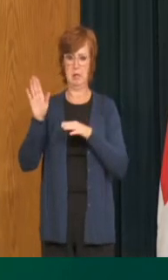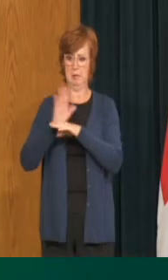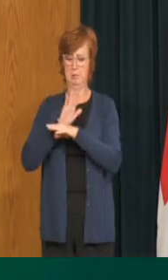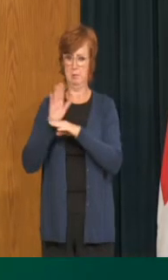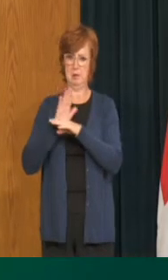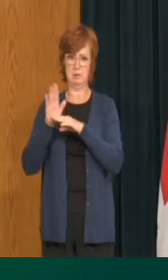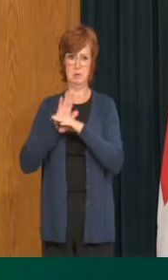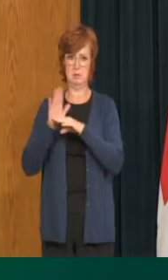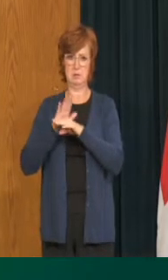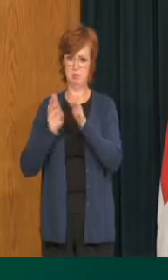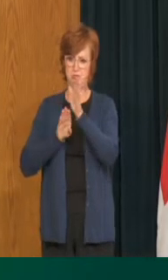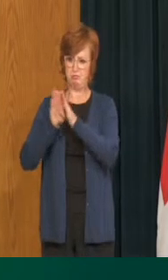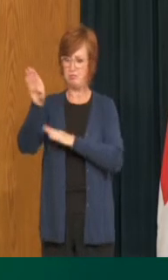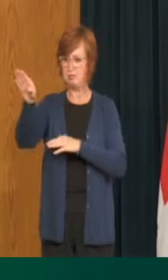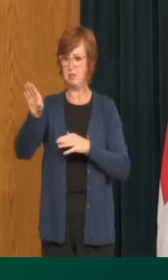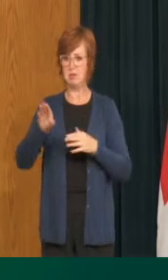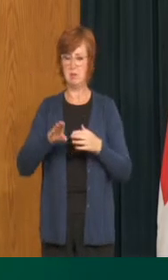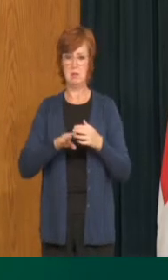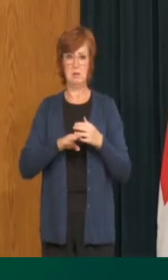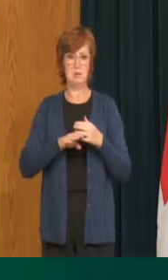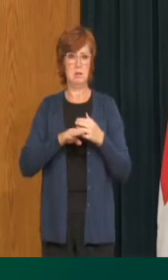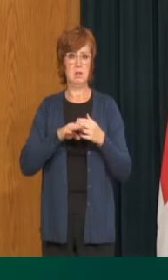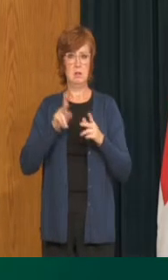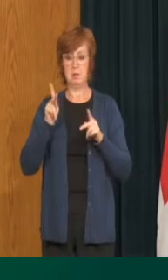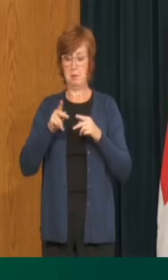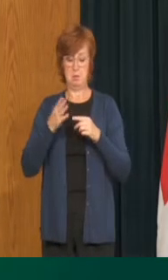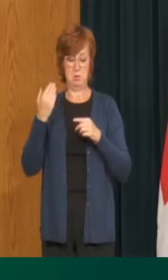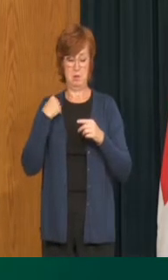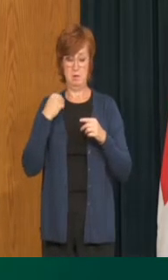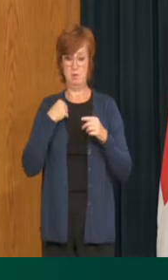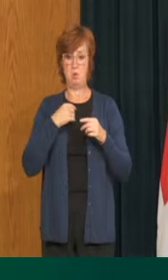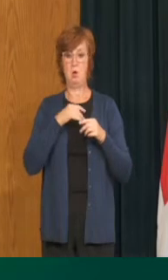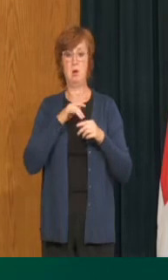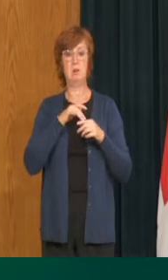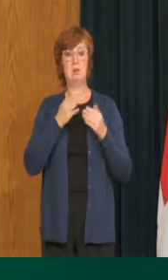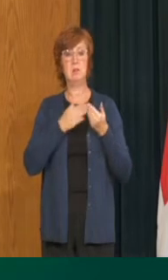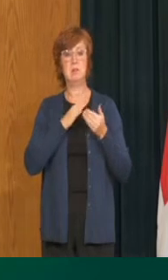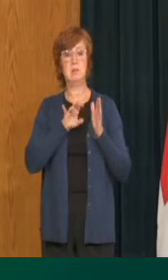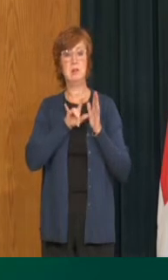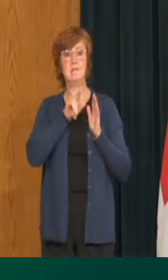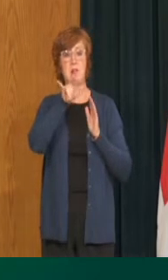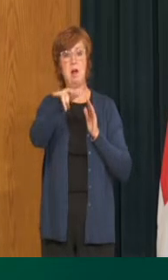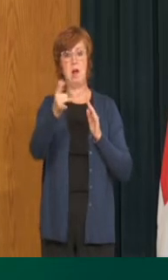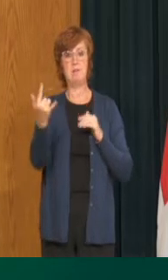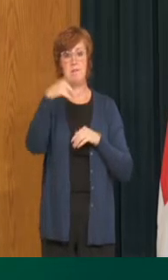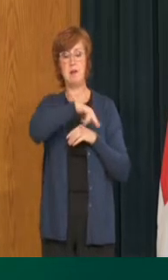tour. Airline companies, for example, have bared the brunt of the